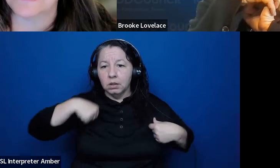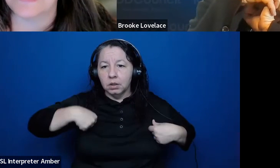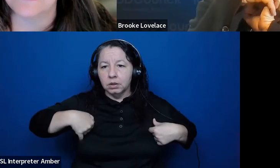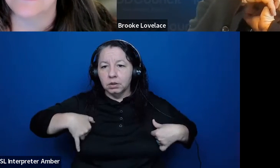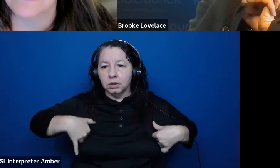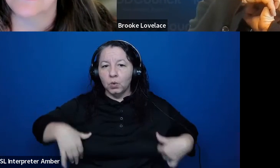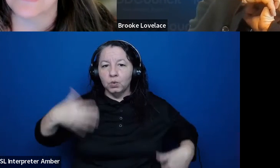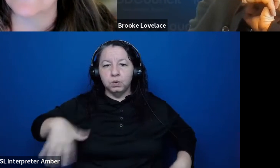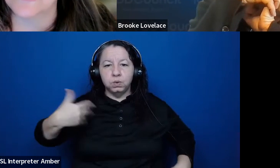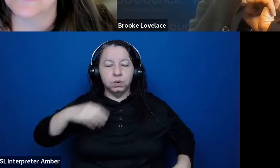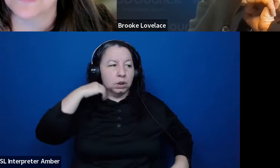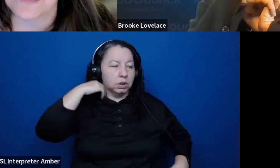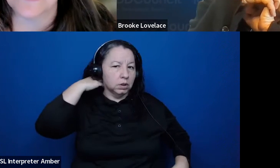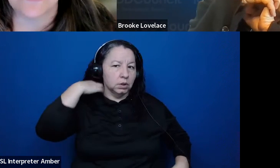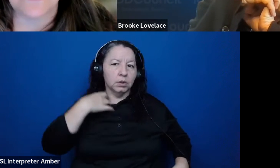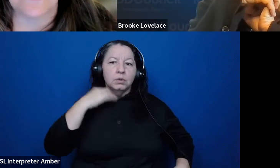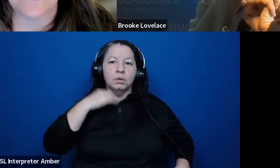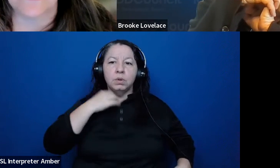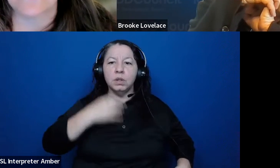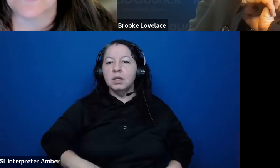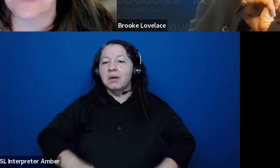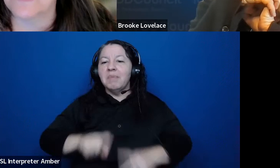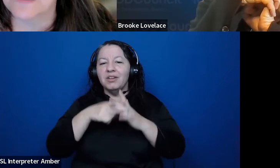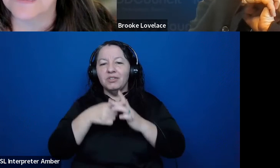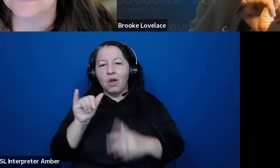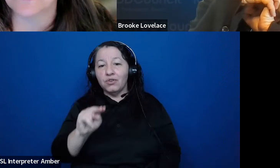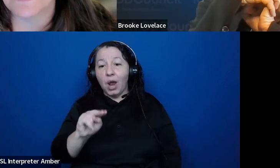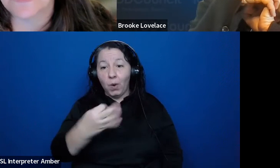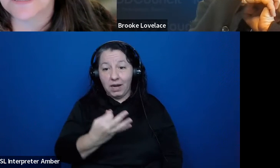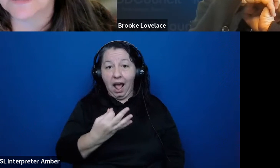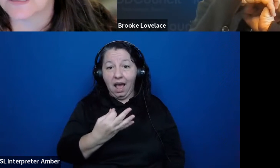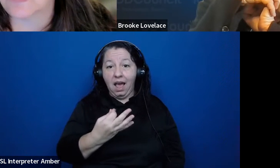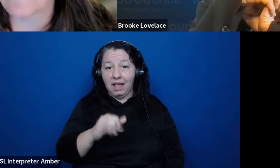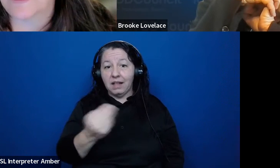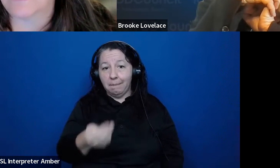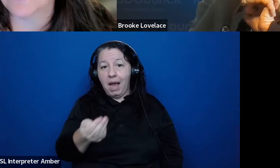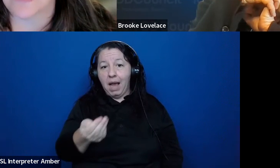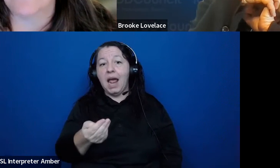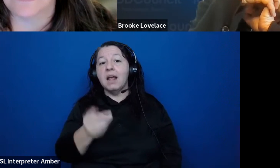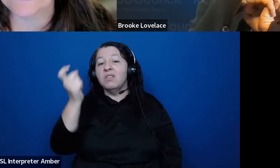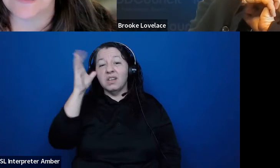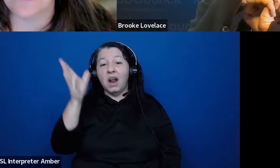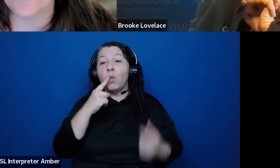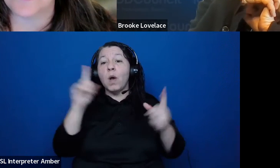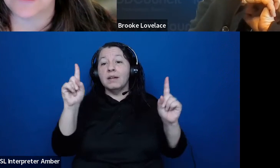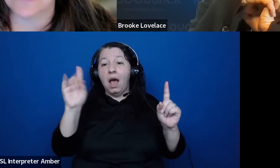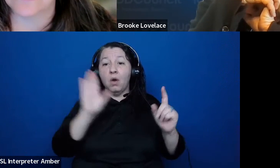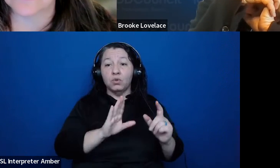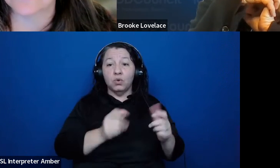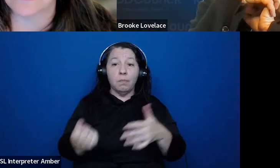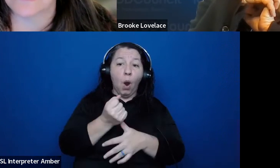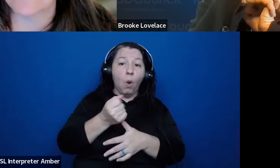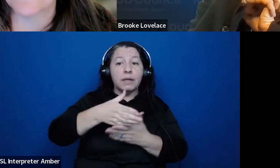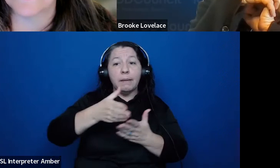on Monday. The governor will announce her priorities, her budgets, all of that on January 10th during